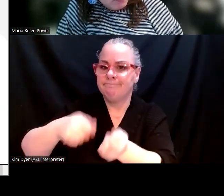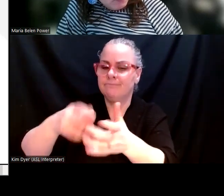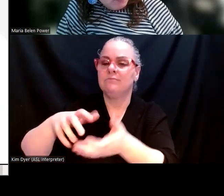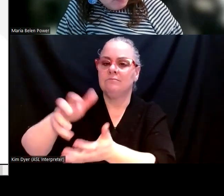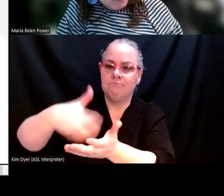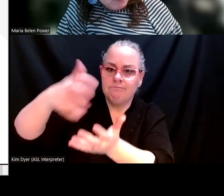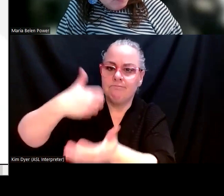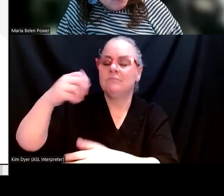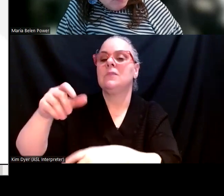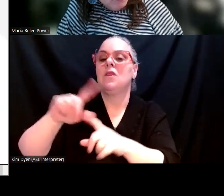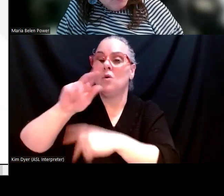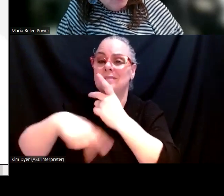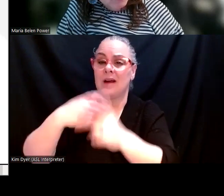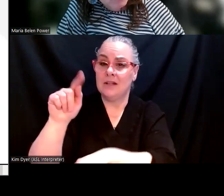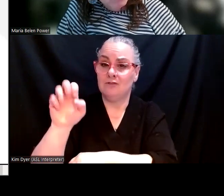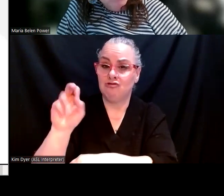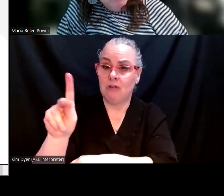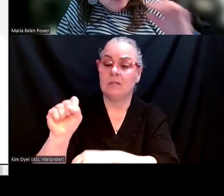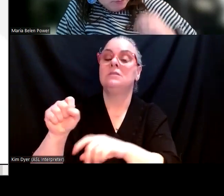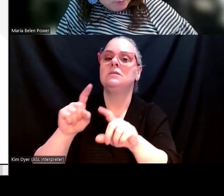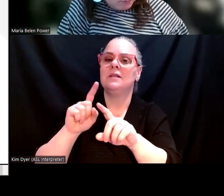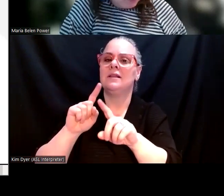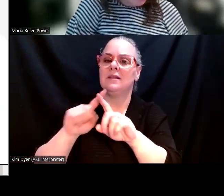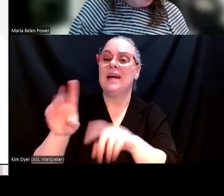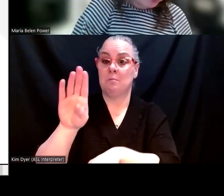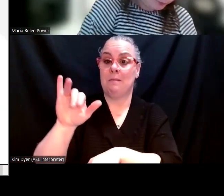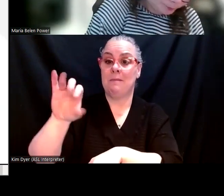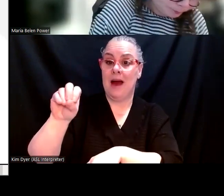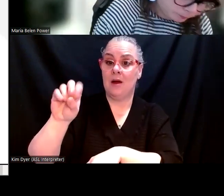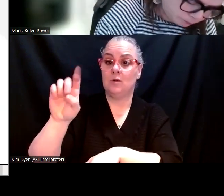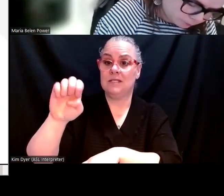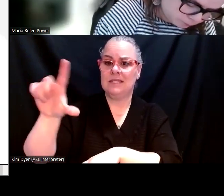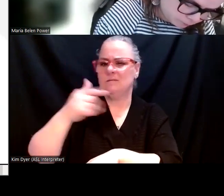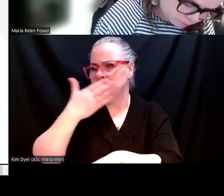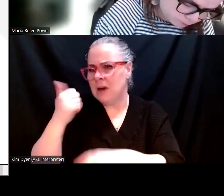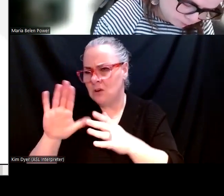trucks. That conversion to biodiesel seems a better alternative than electric.